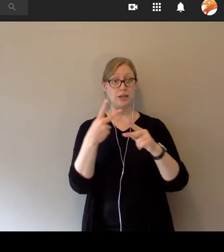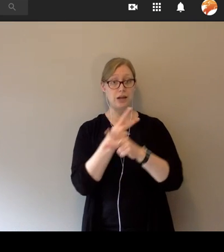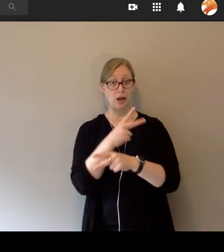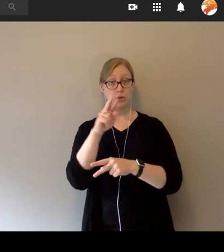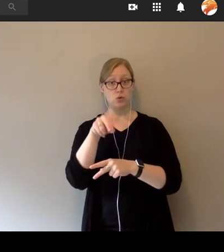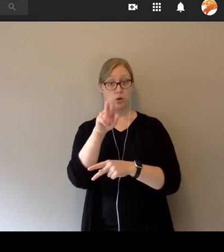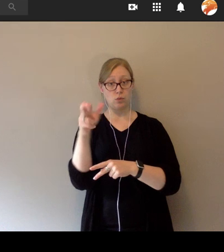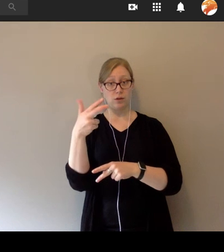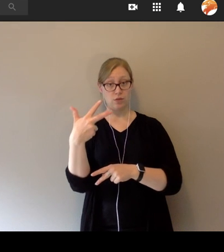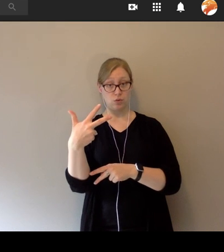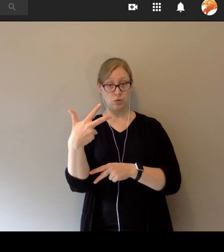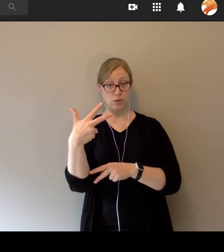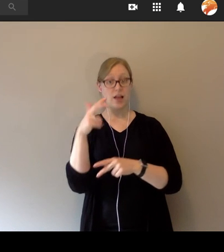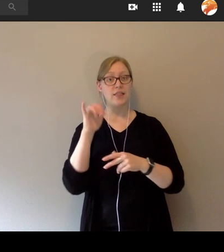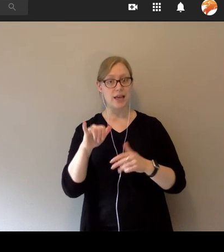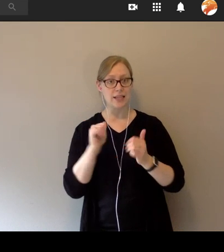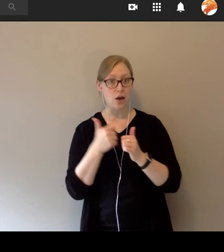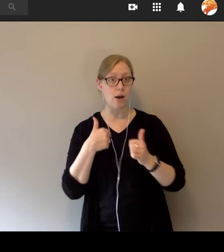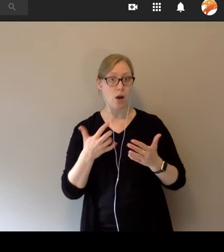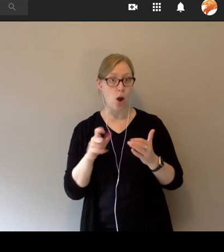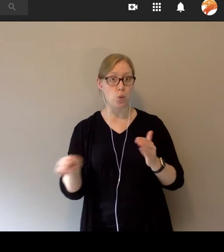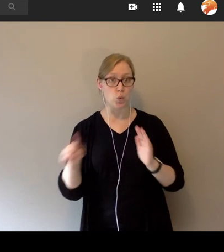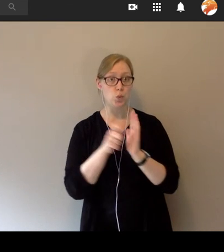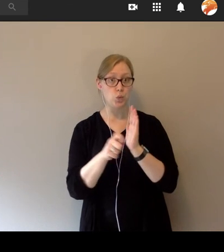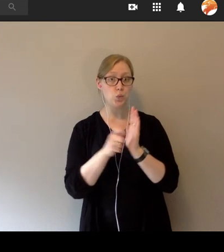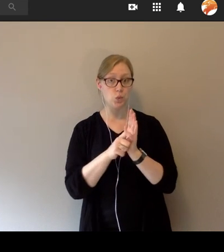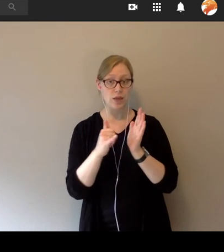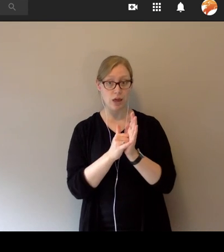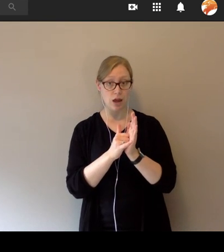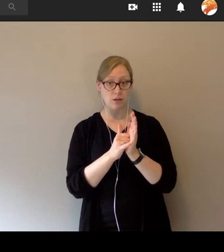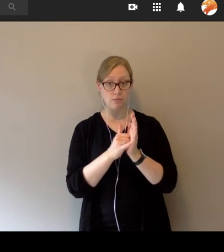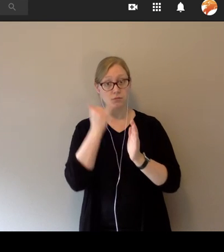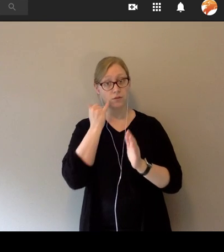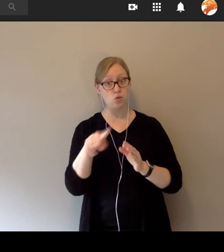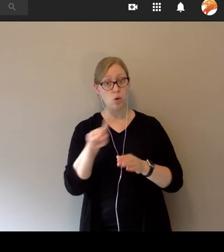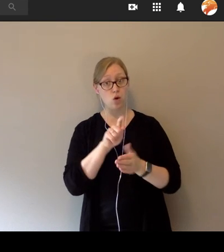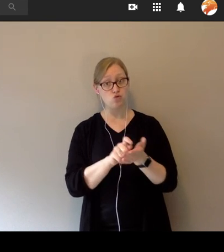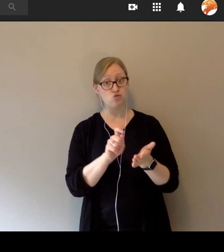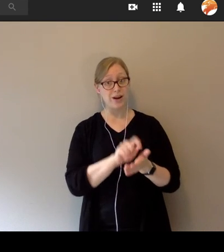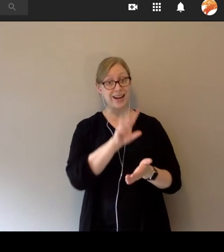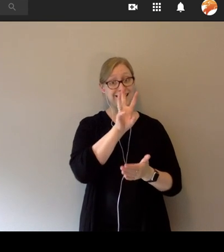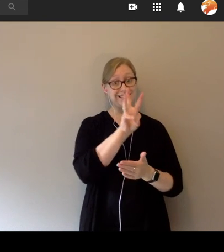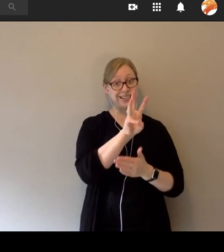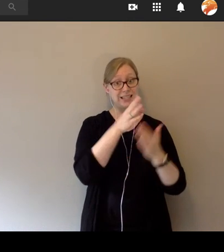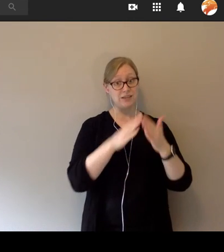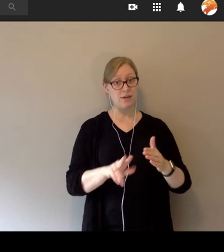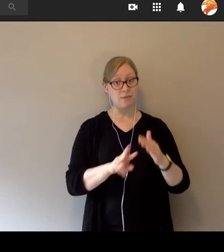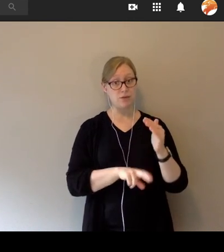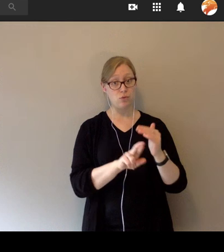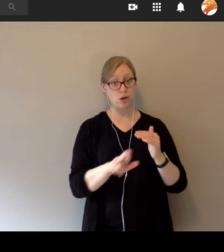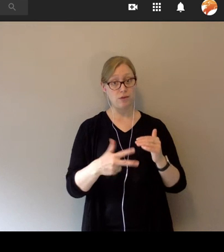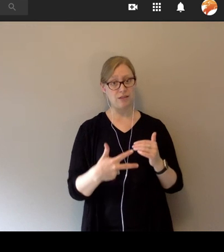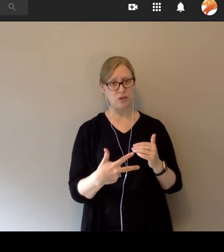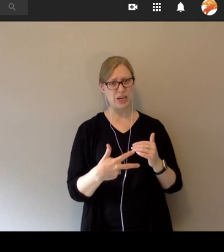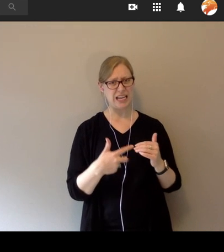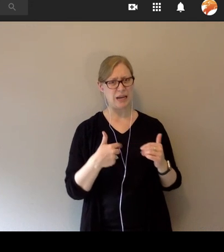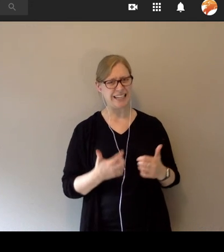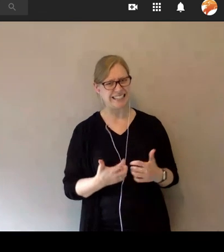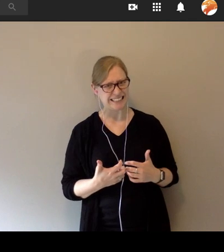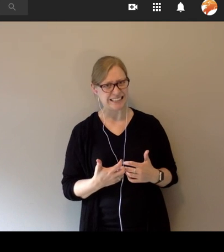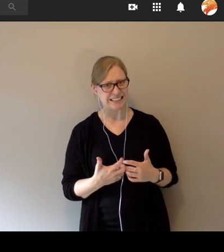And that's the way we would like it written. So if you wrote it as 6 divided by the square root of 3, we would not be that excited about that